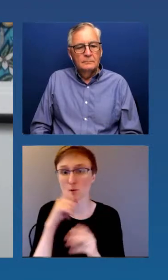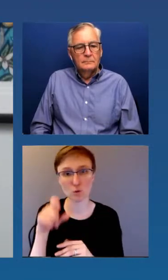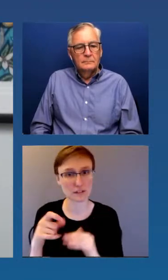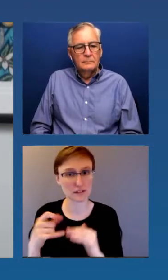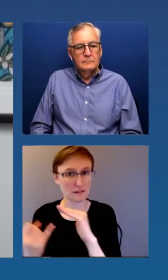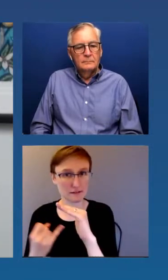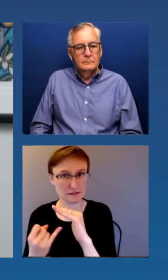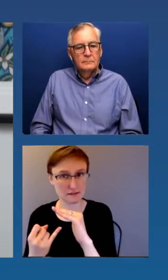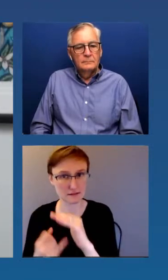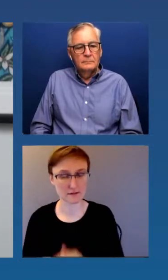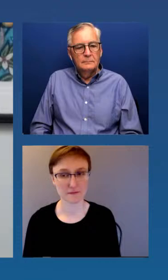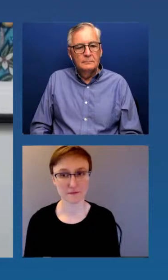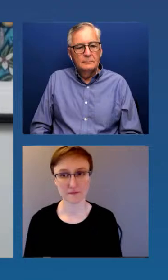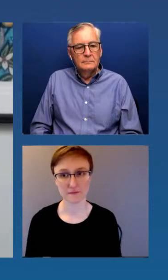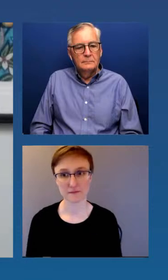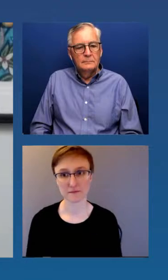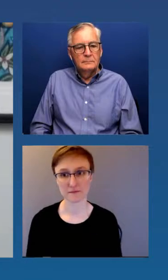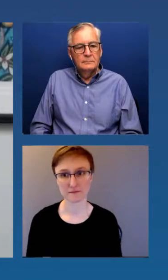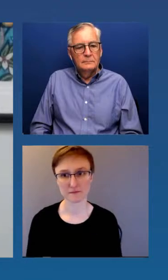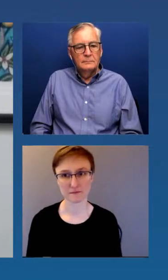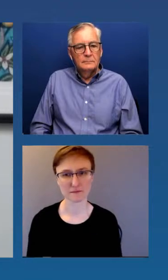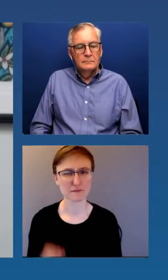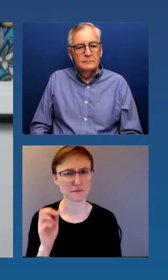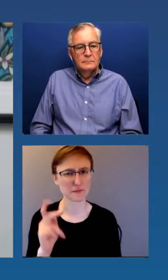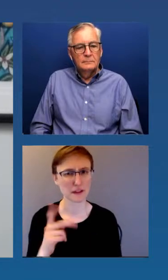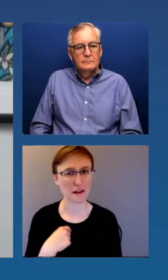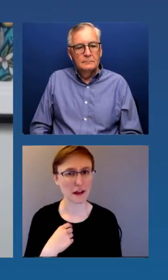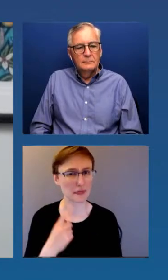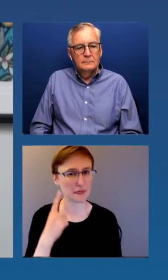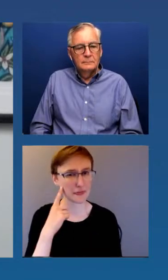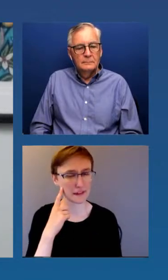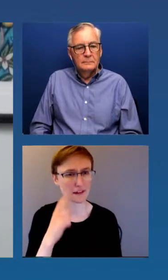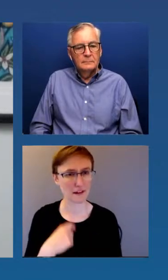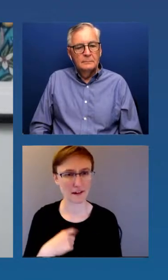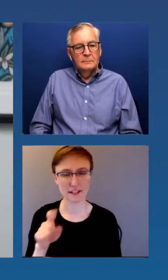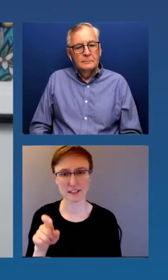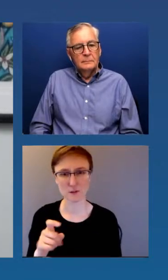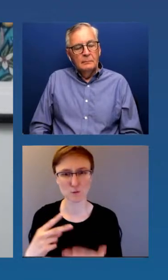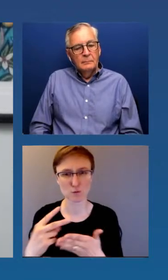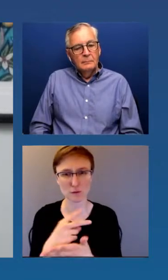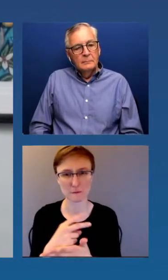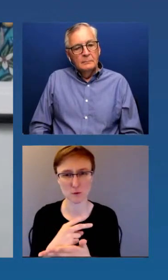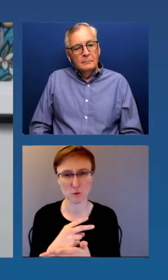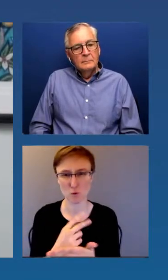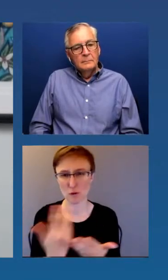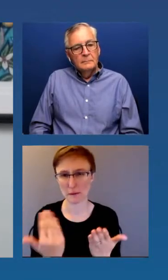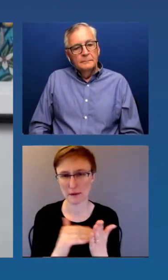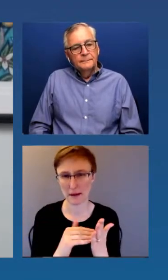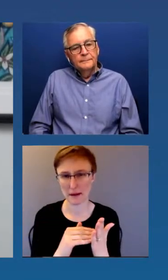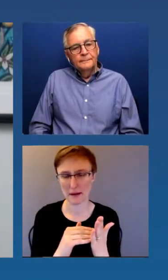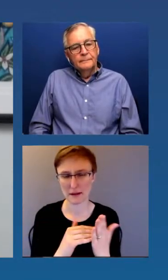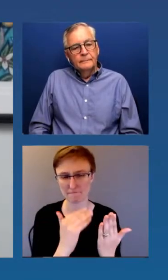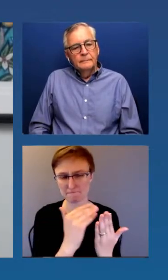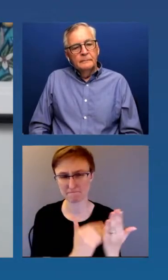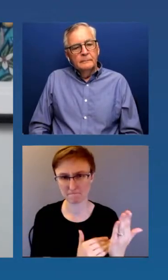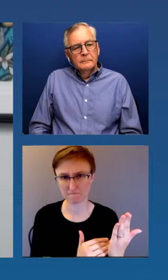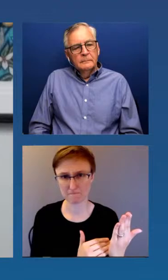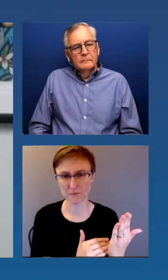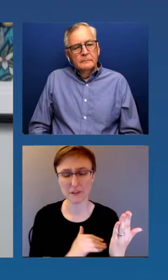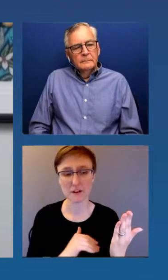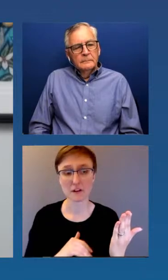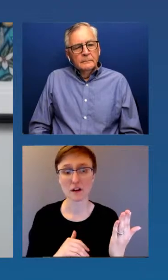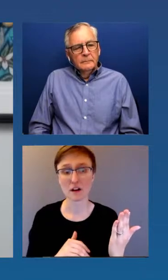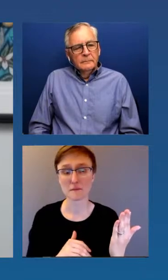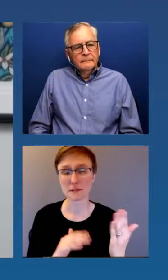So I think I'll need to review the document in detail, but I think what you're seeing is that there's a